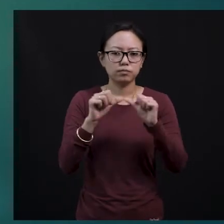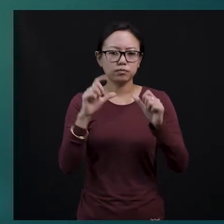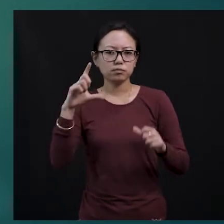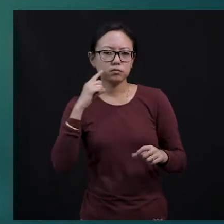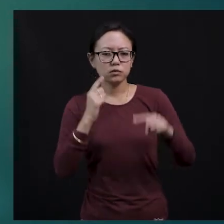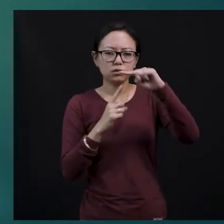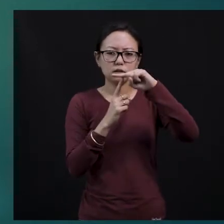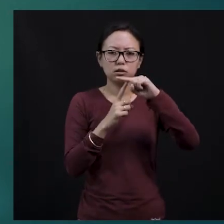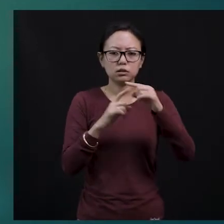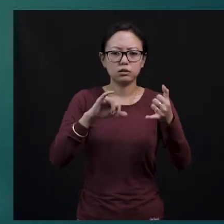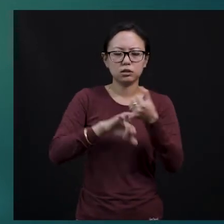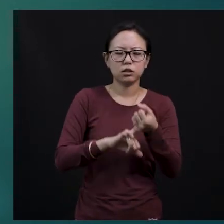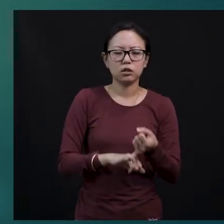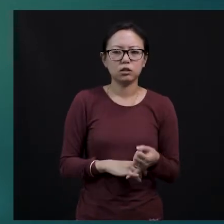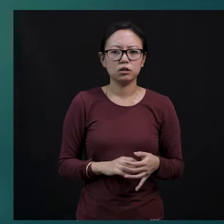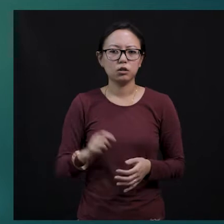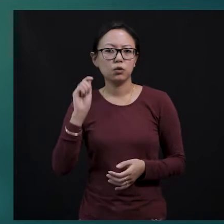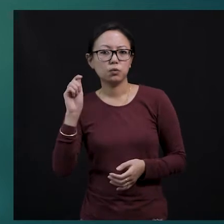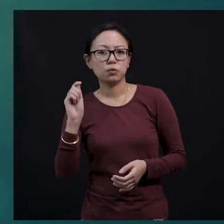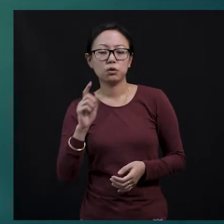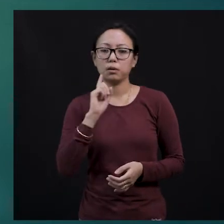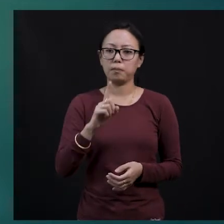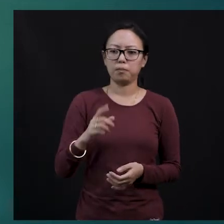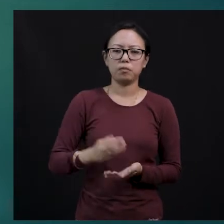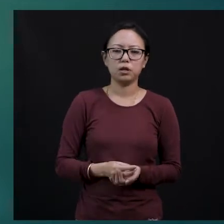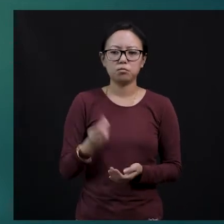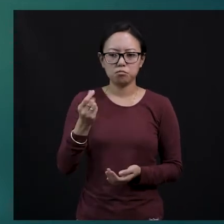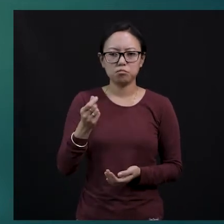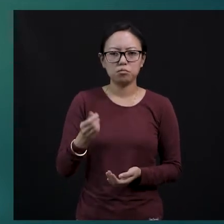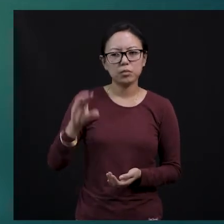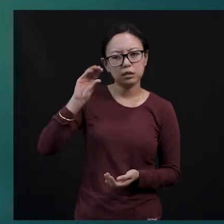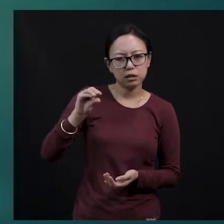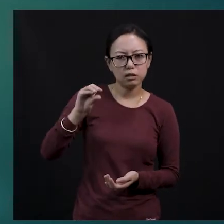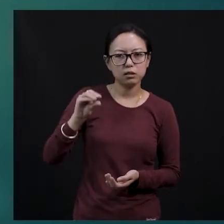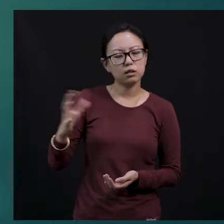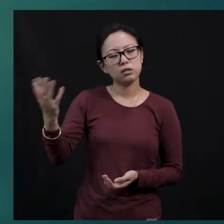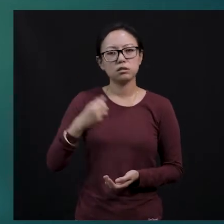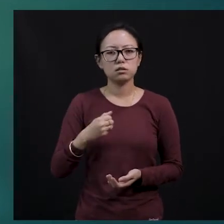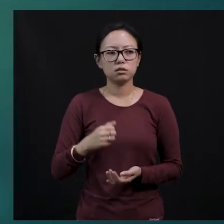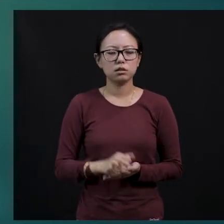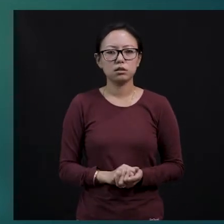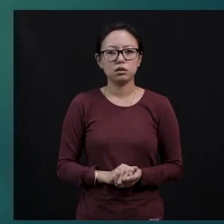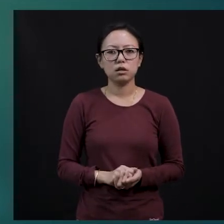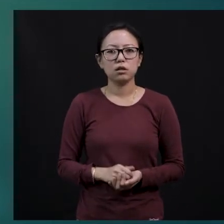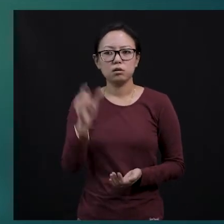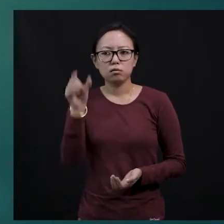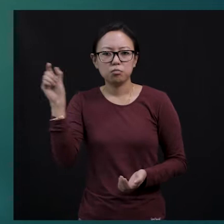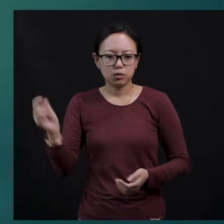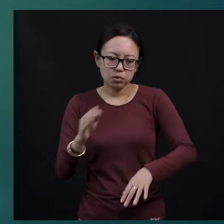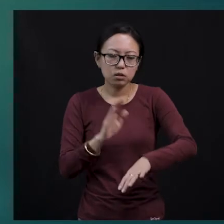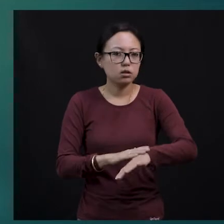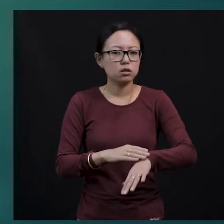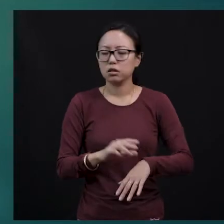not earning much. And of course, education was absolutely not given. So I'm sorry, it's not a